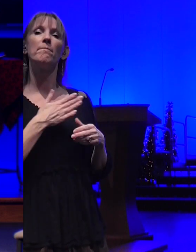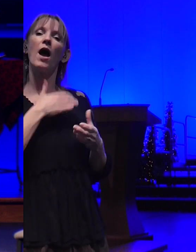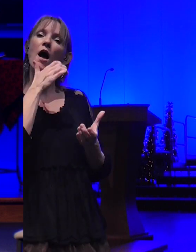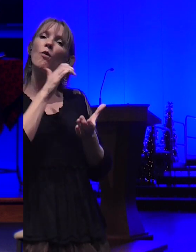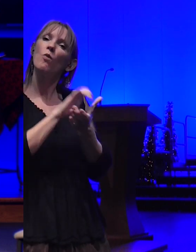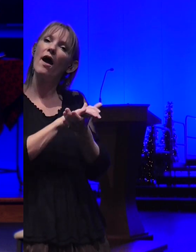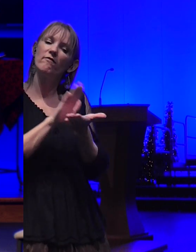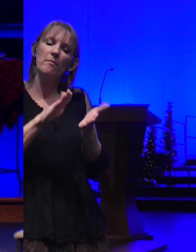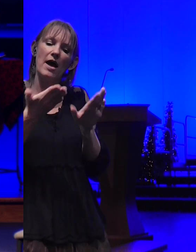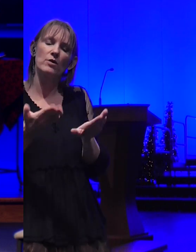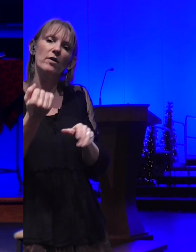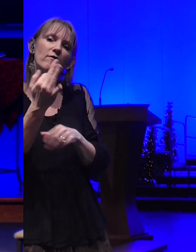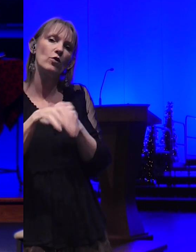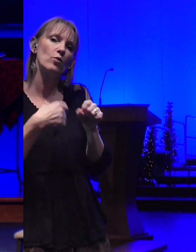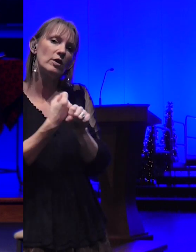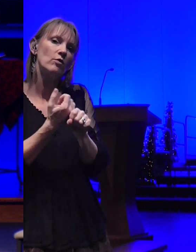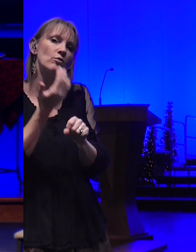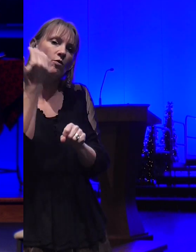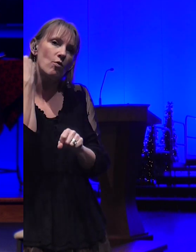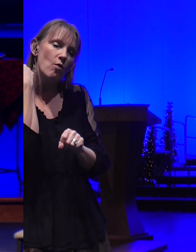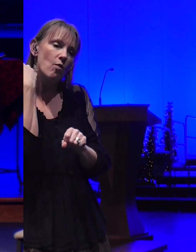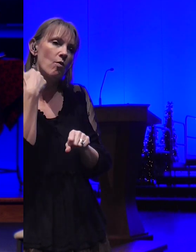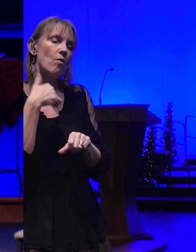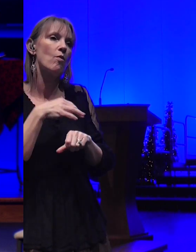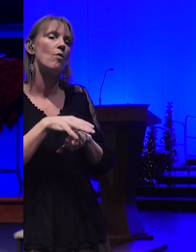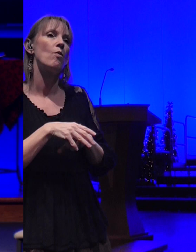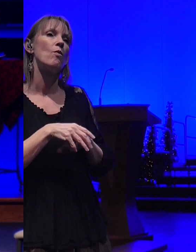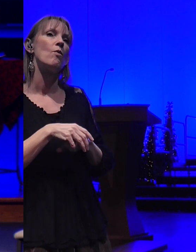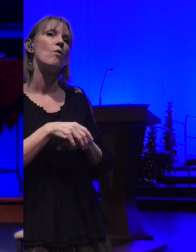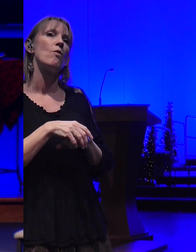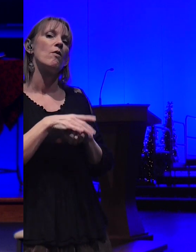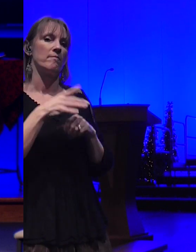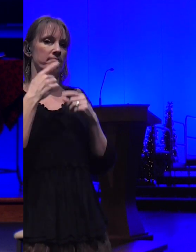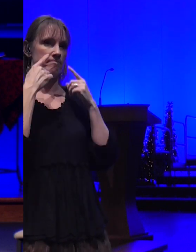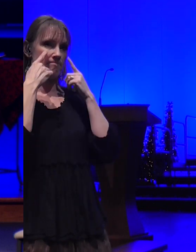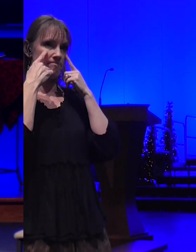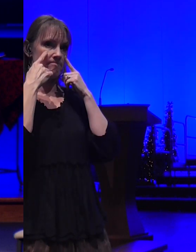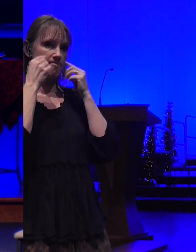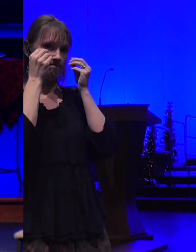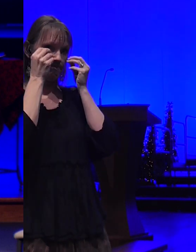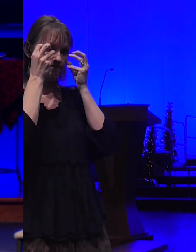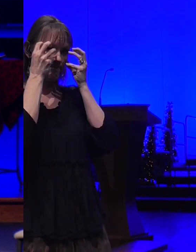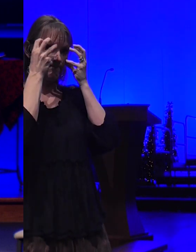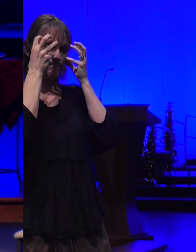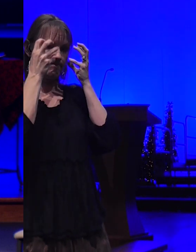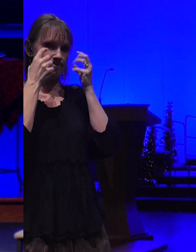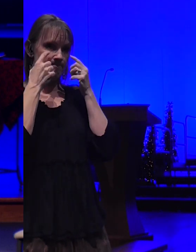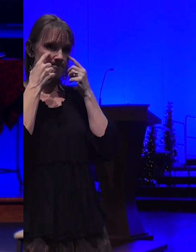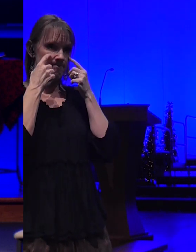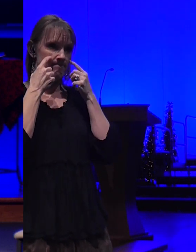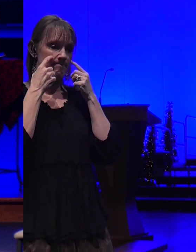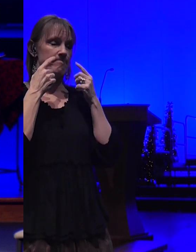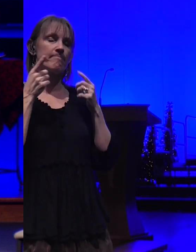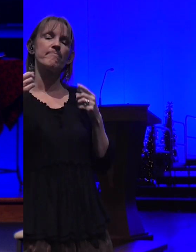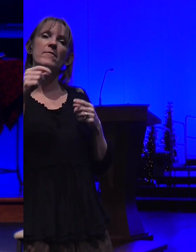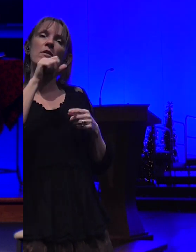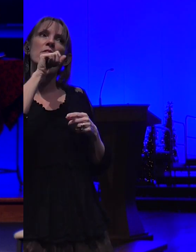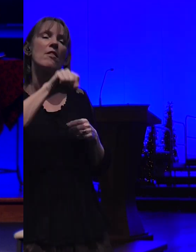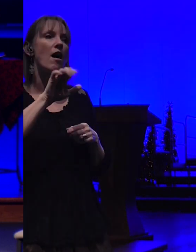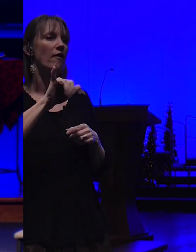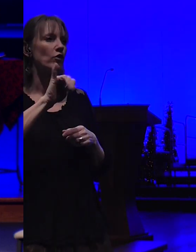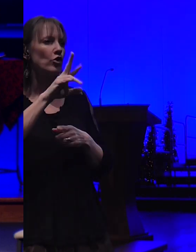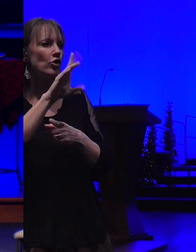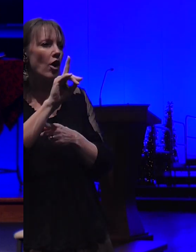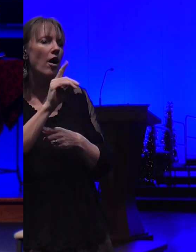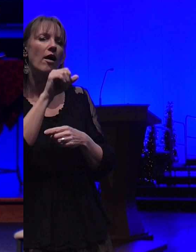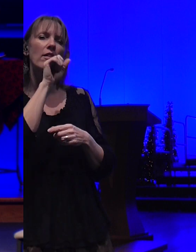my wife passed away several years before. And his eyes brimmed with tears. And he said, she loved her yard